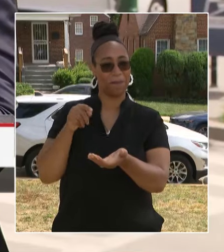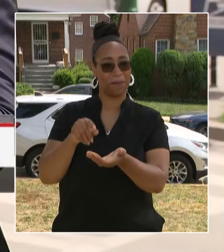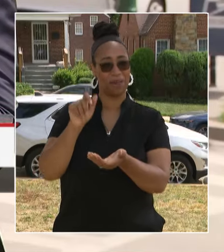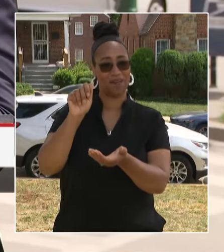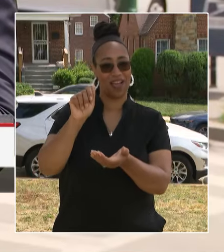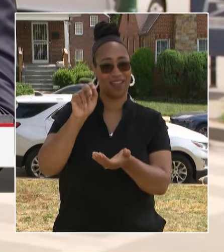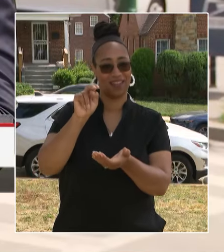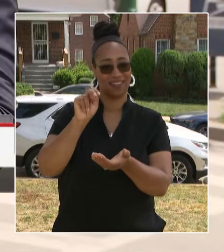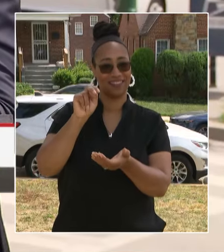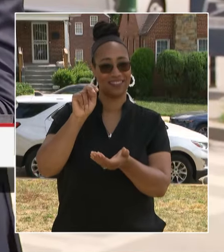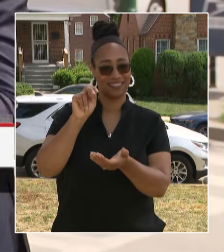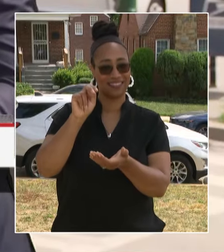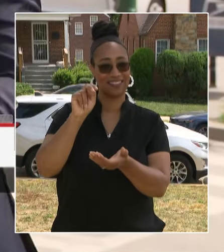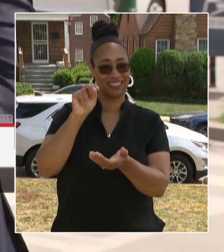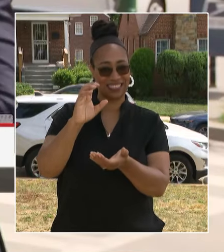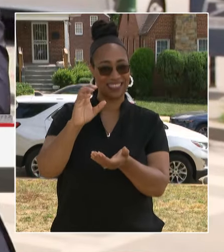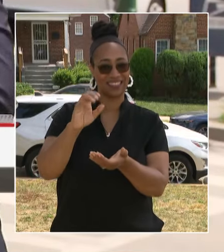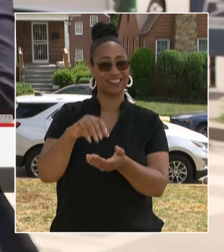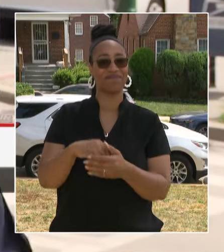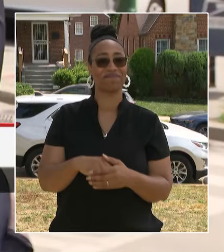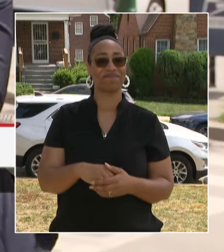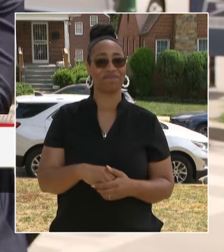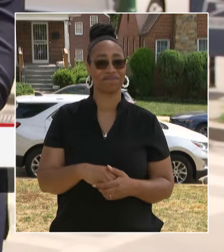unveiling of the street sign. Thank you.